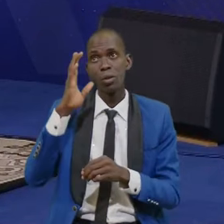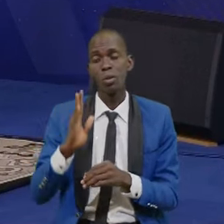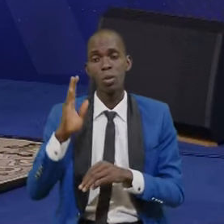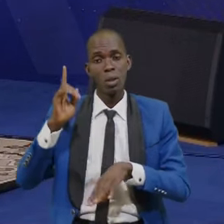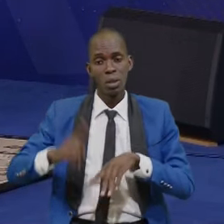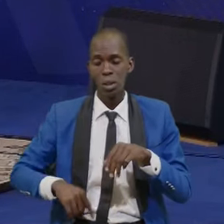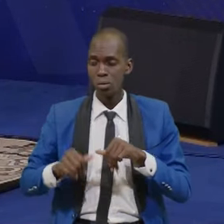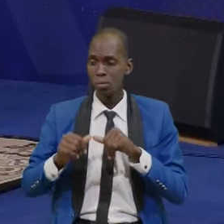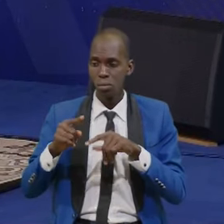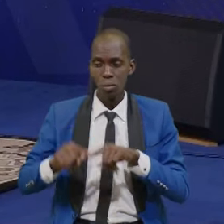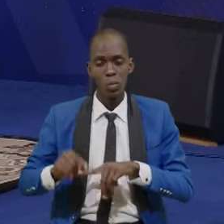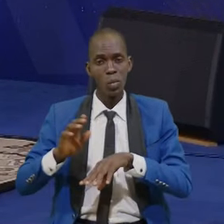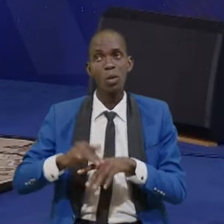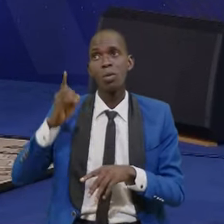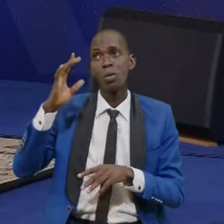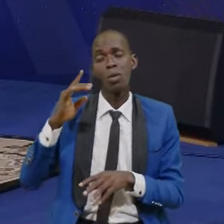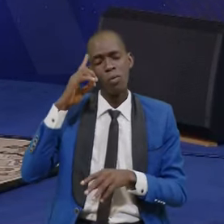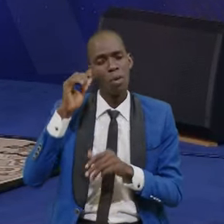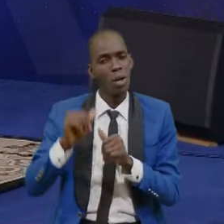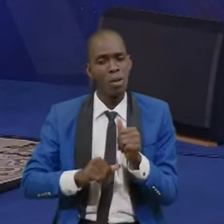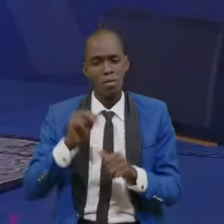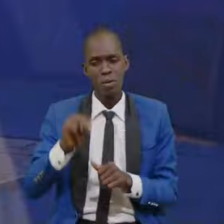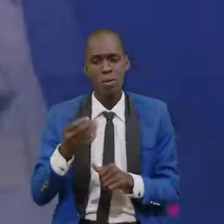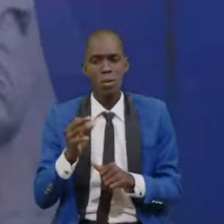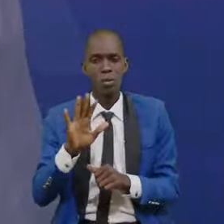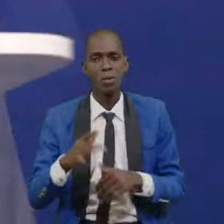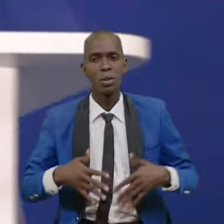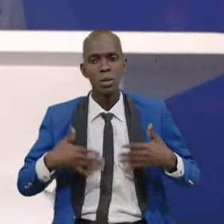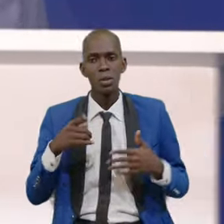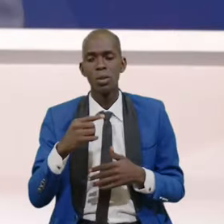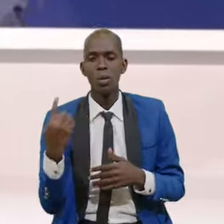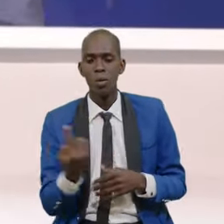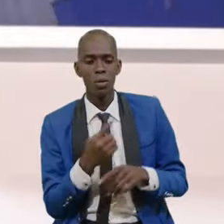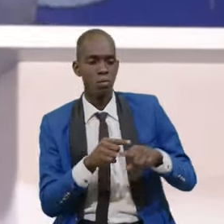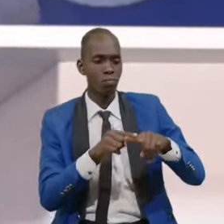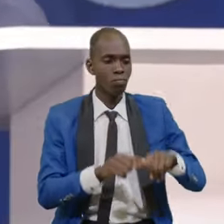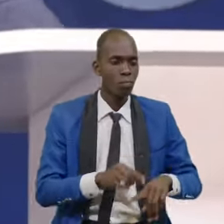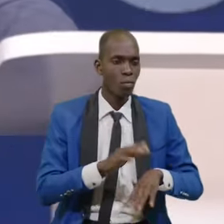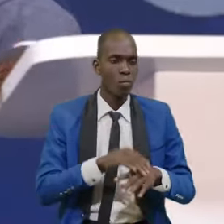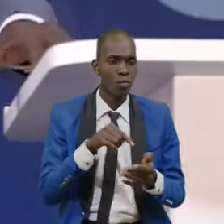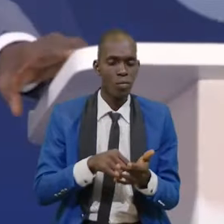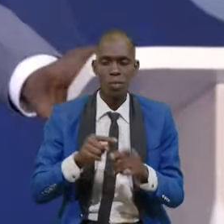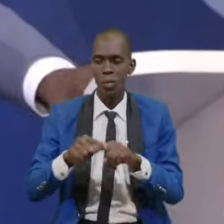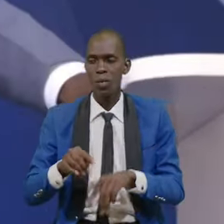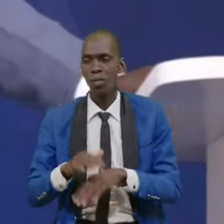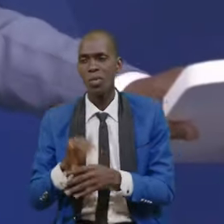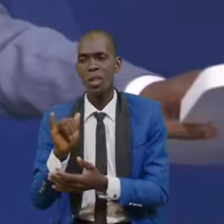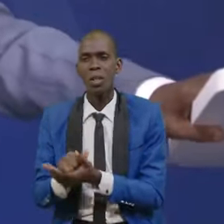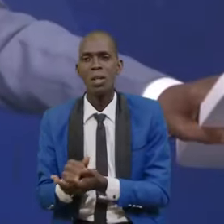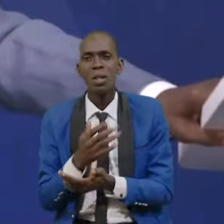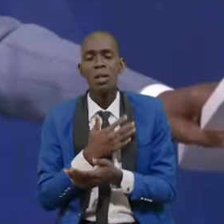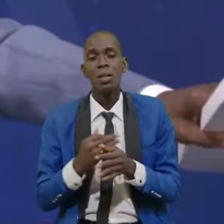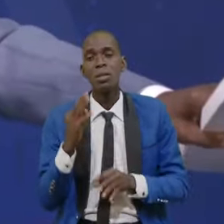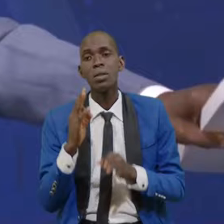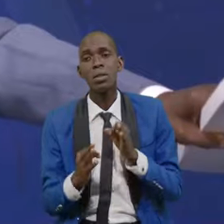for every need of his life, is always depending on this and depending on that. And if he even